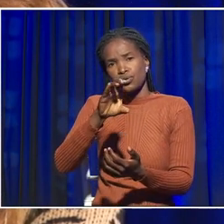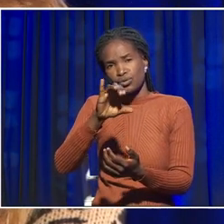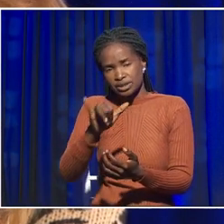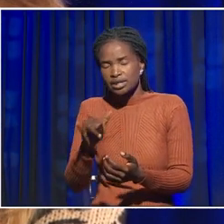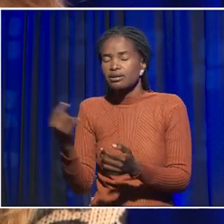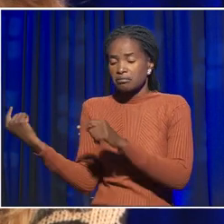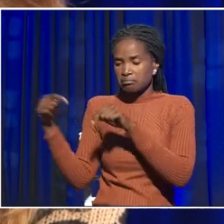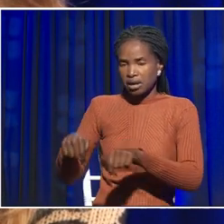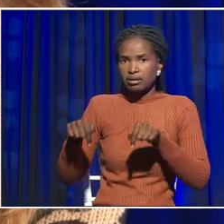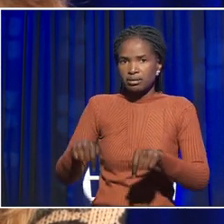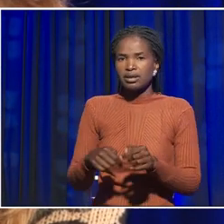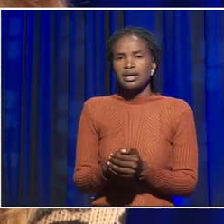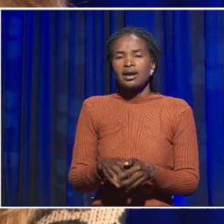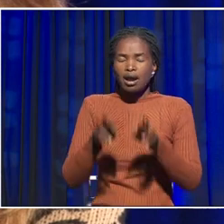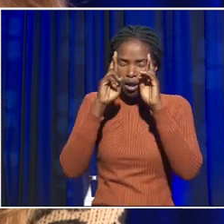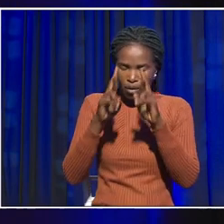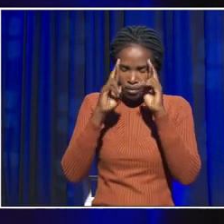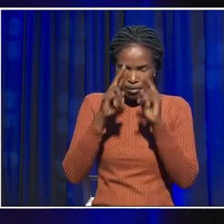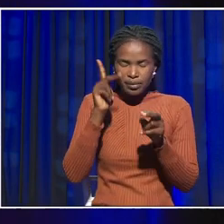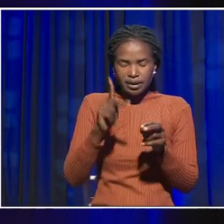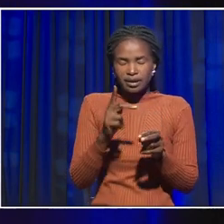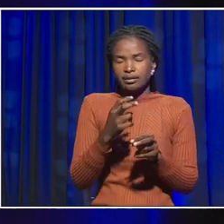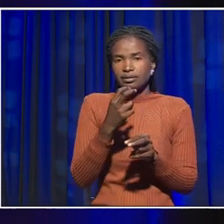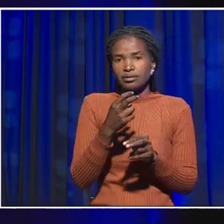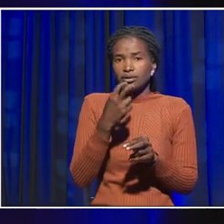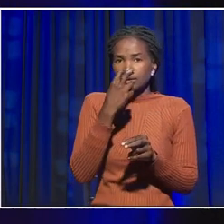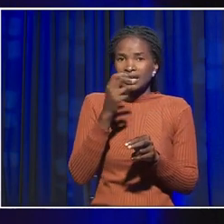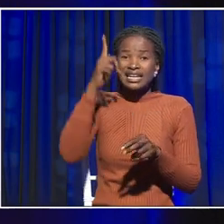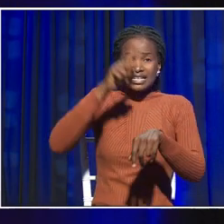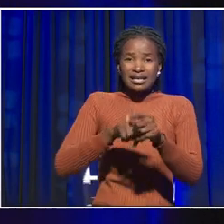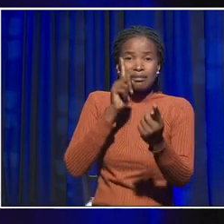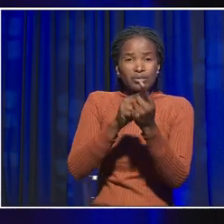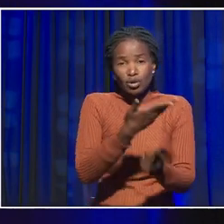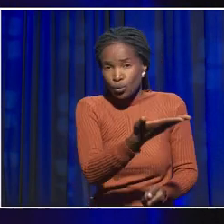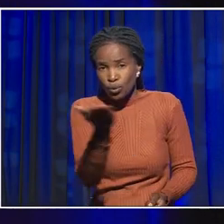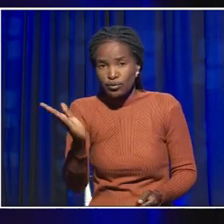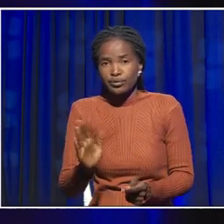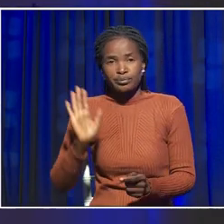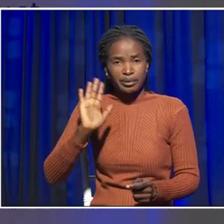And I'm looking forward to see all of you next week.